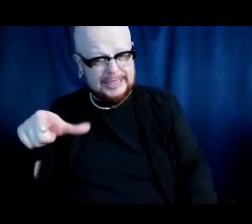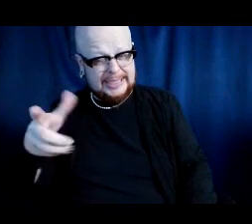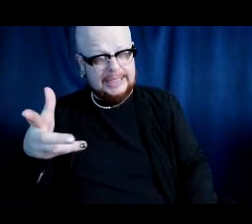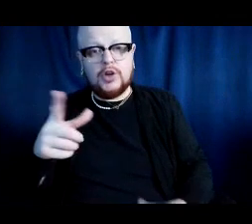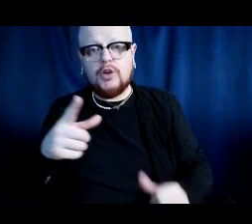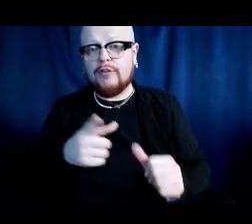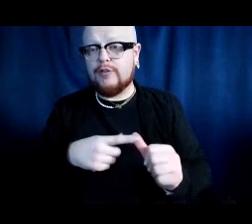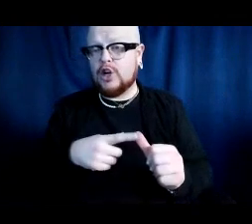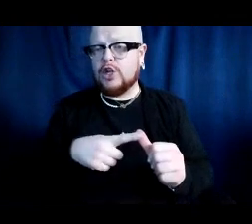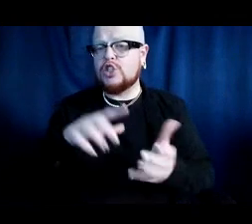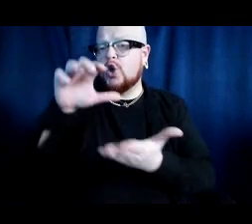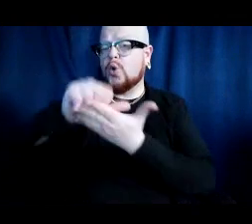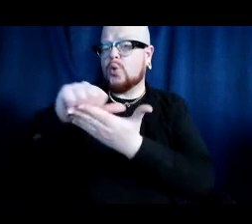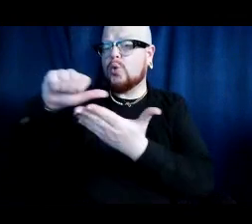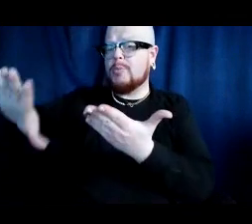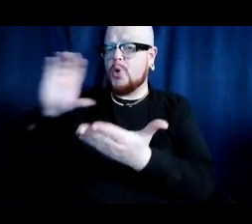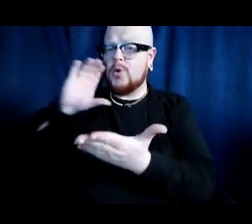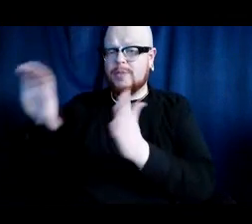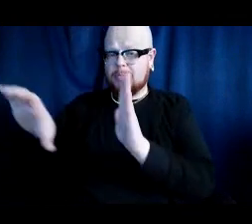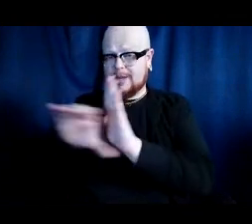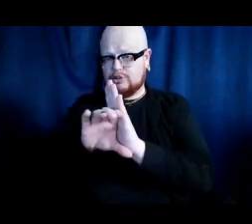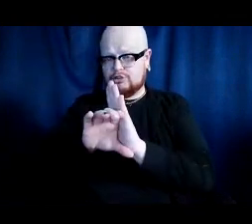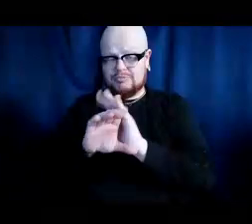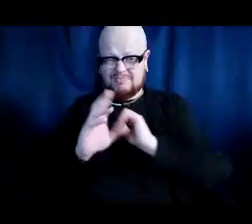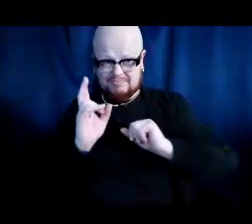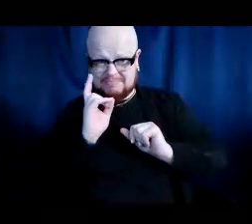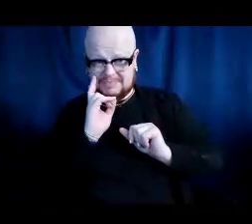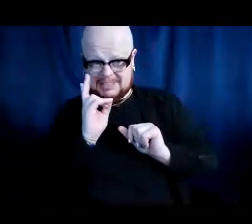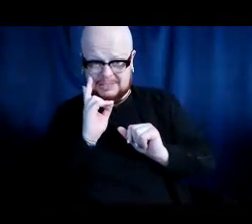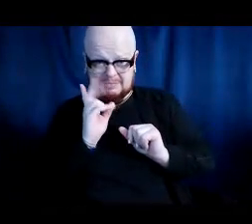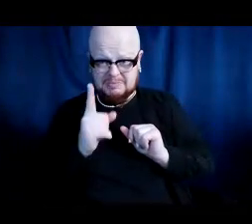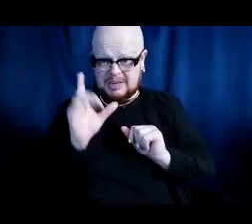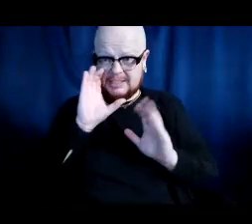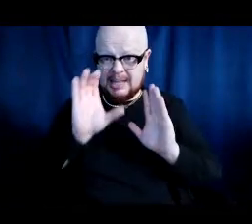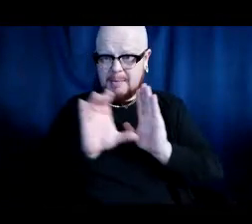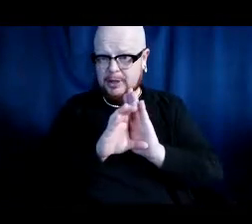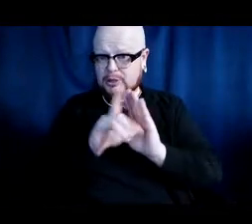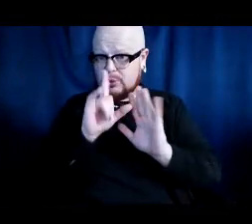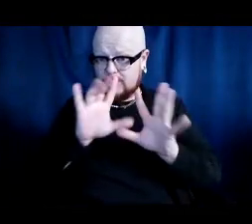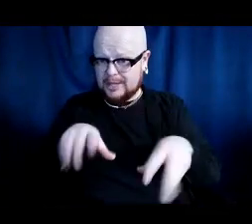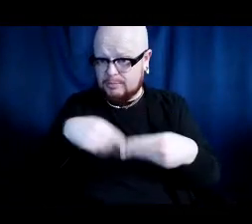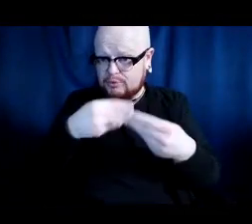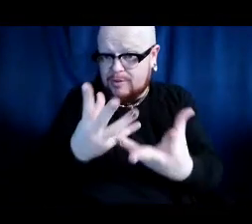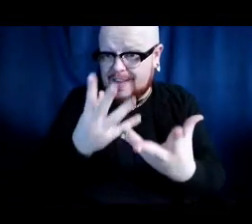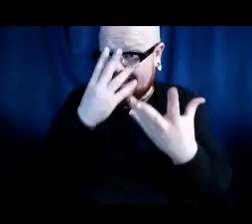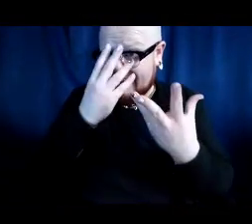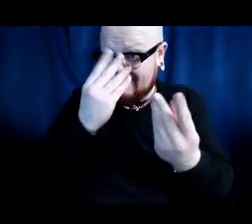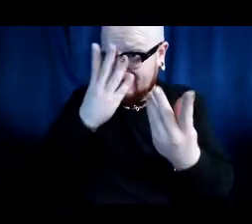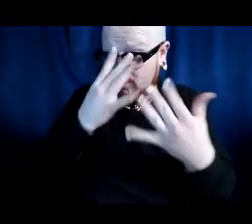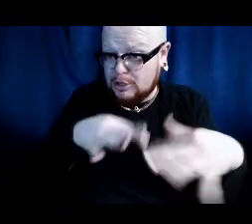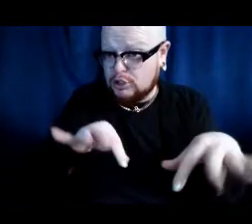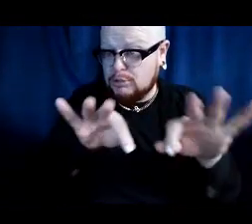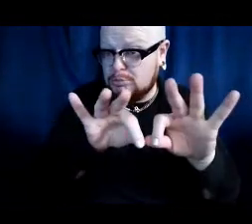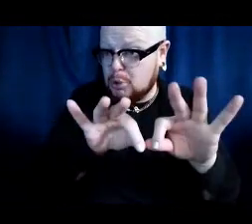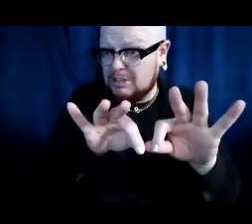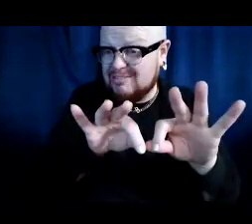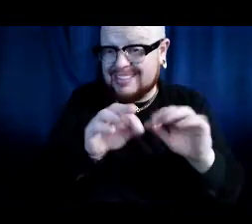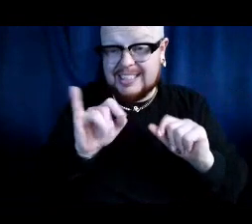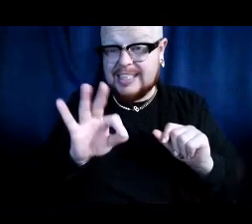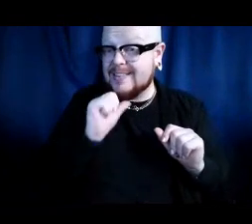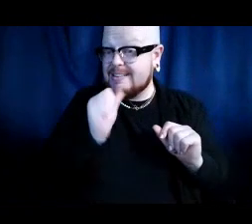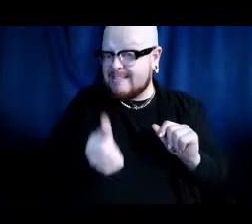determine if the surrounding text conveys the meaningful information. If it doesn't, mark the image as decorative.